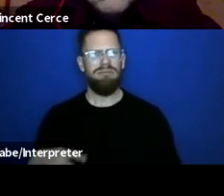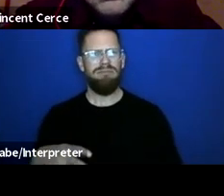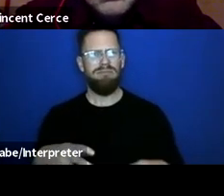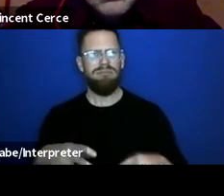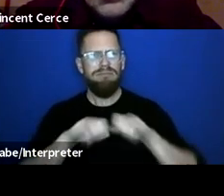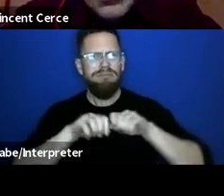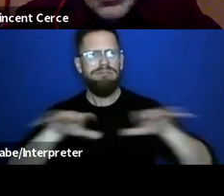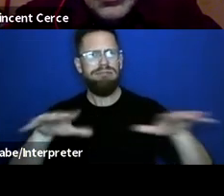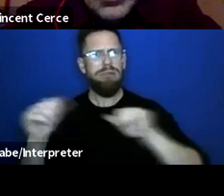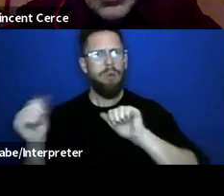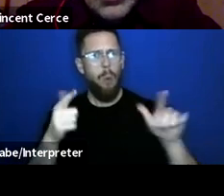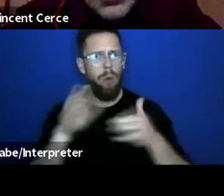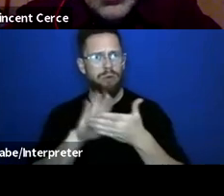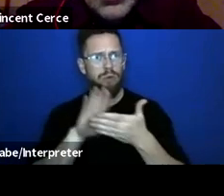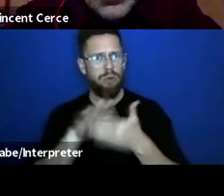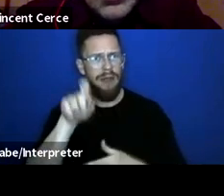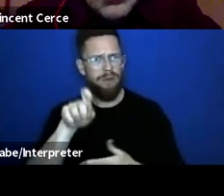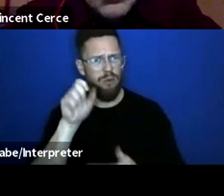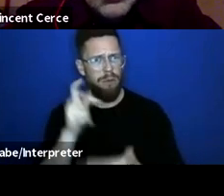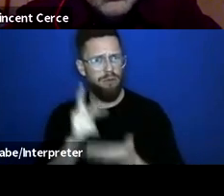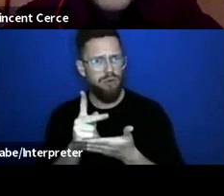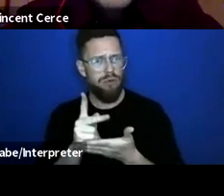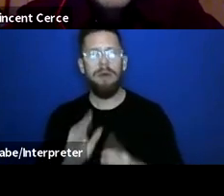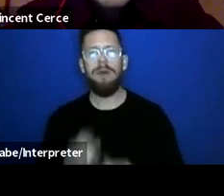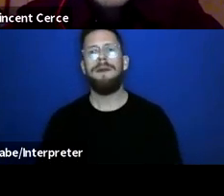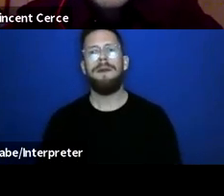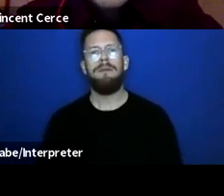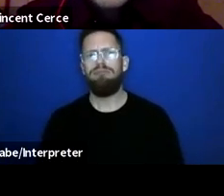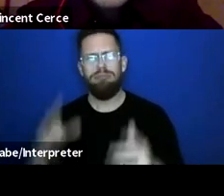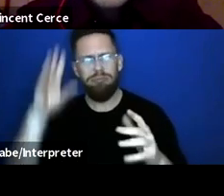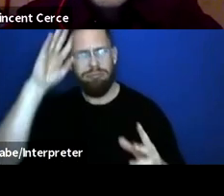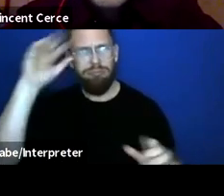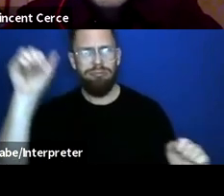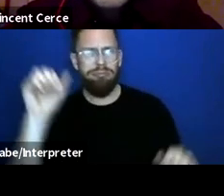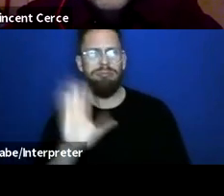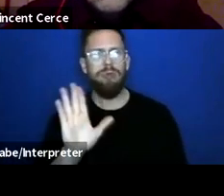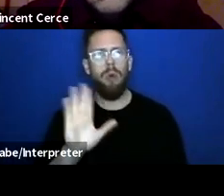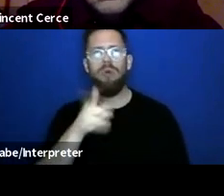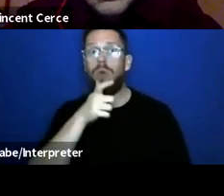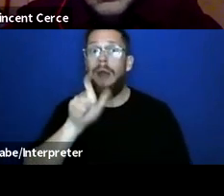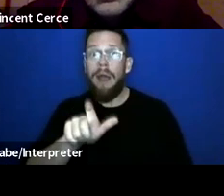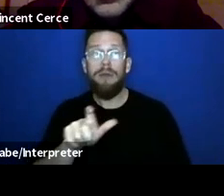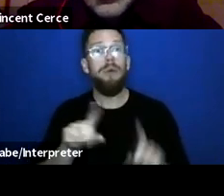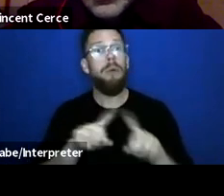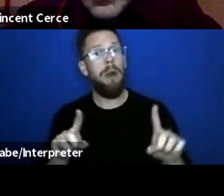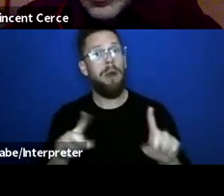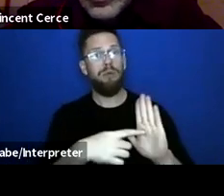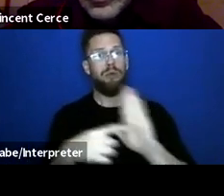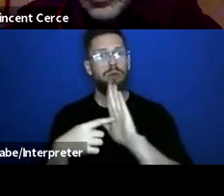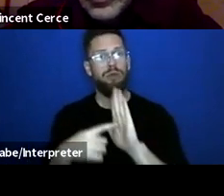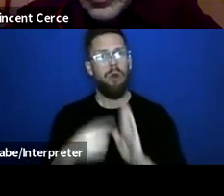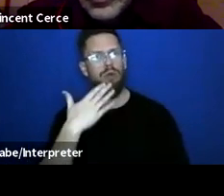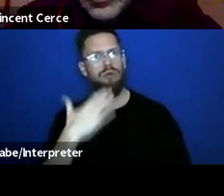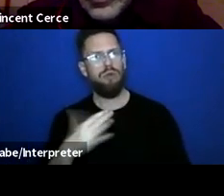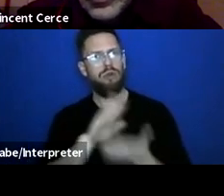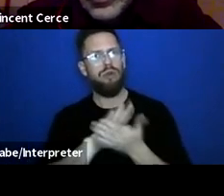a nice thing to do because I think it would show the spirit of the school committee supporting this at all the schools and allows for all employees in the community